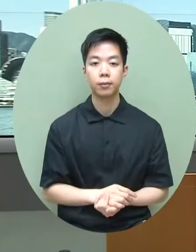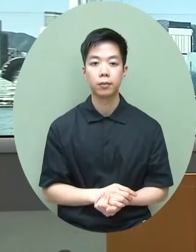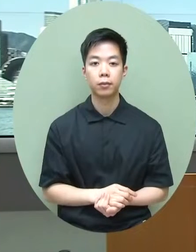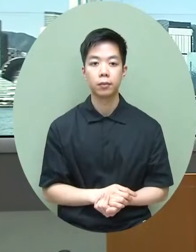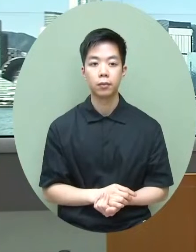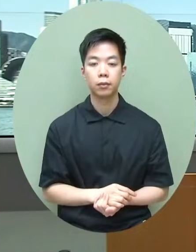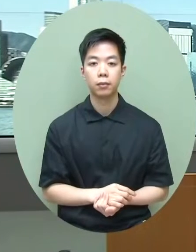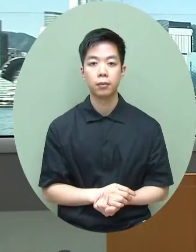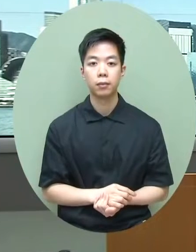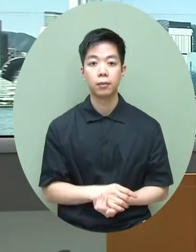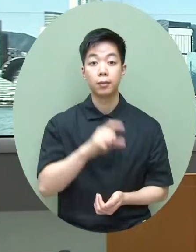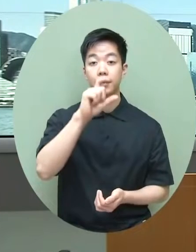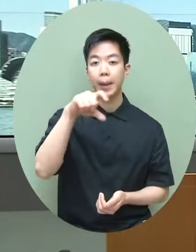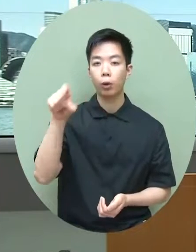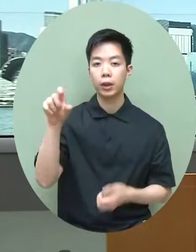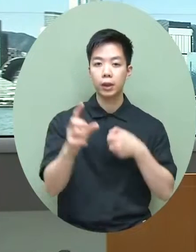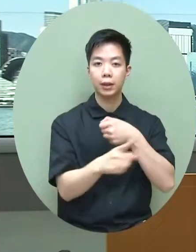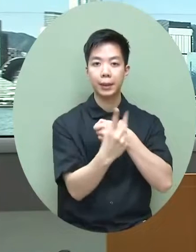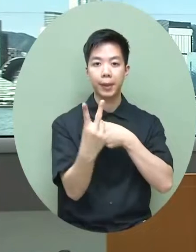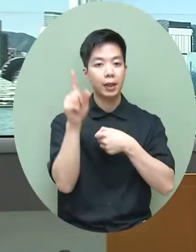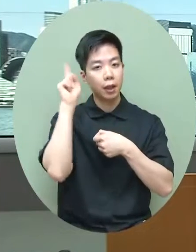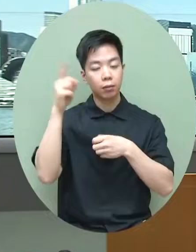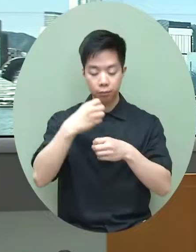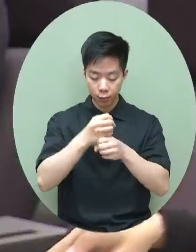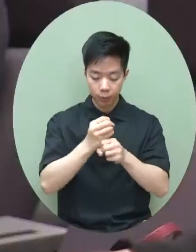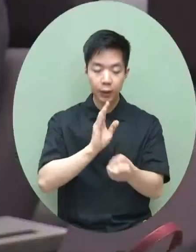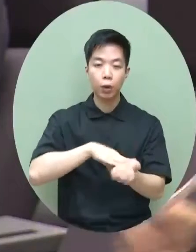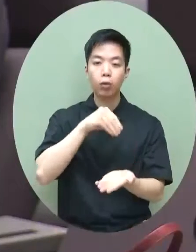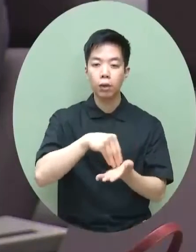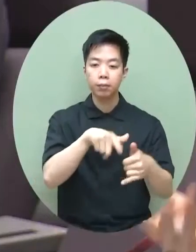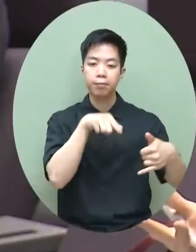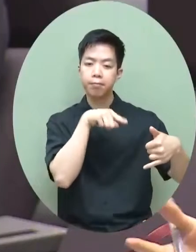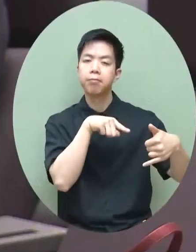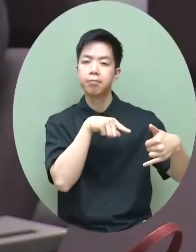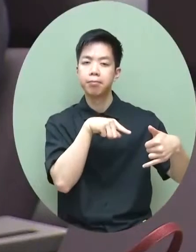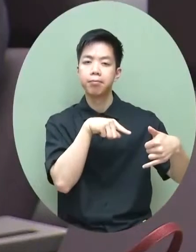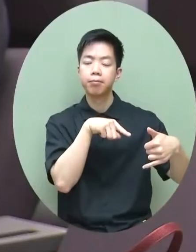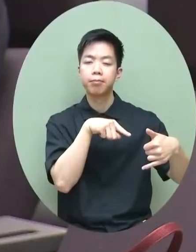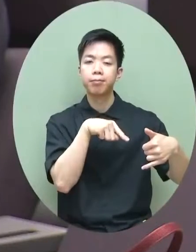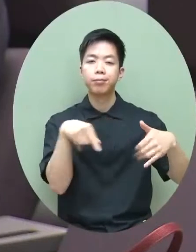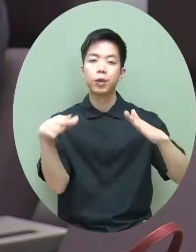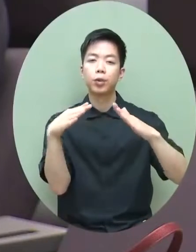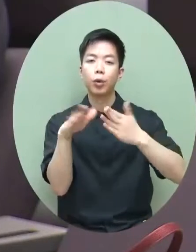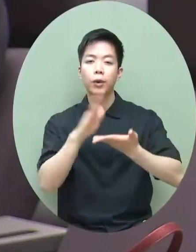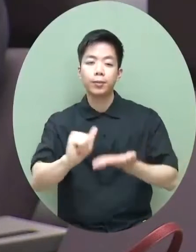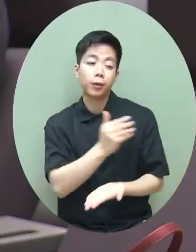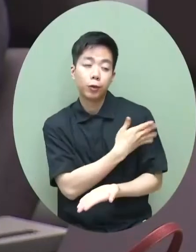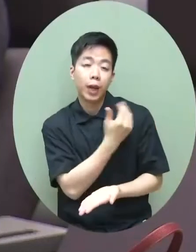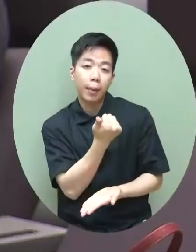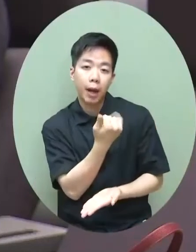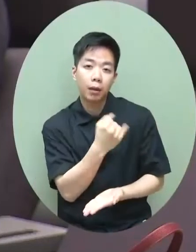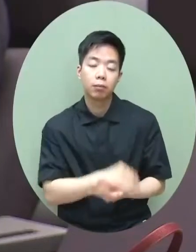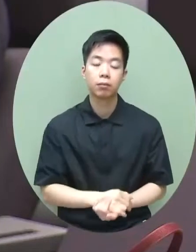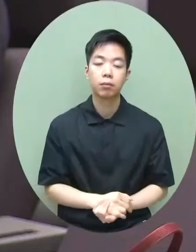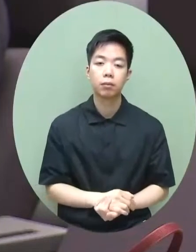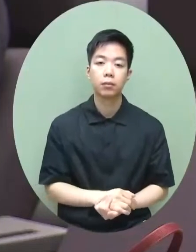Nepal. The Nepal case who tested positive on the 12th day. Was it a domestic helper involved? And